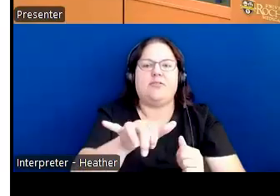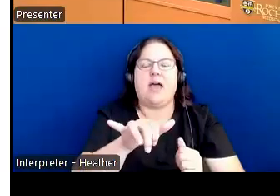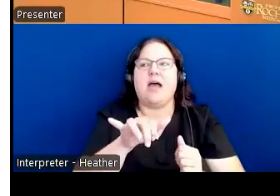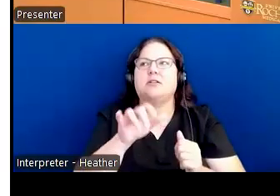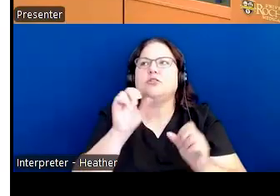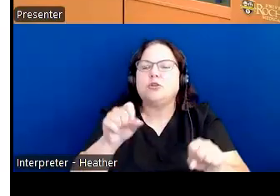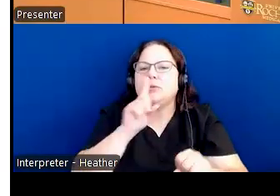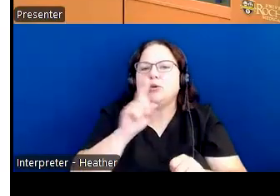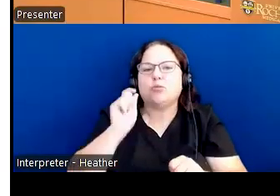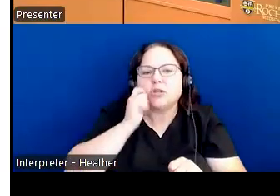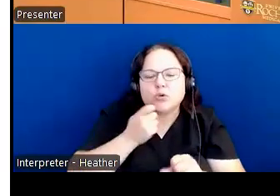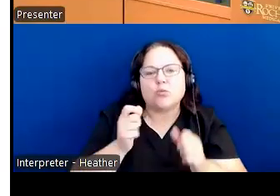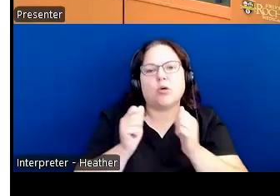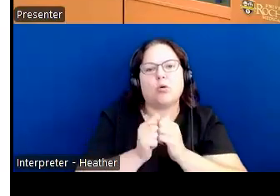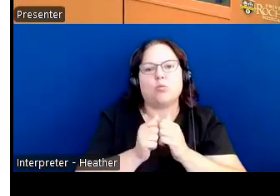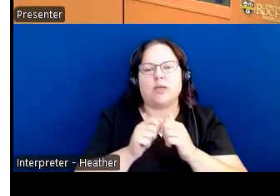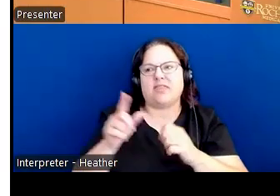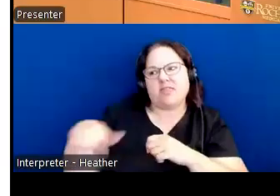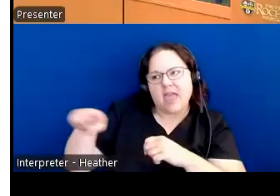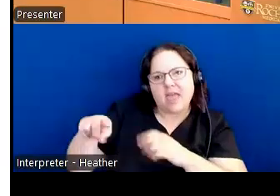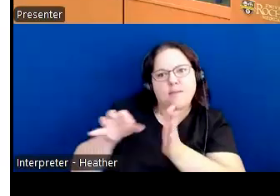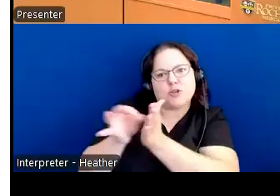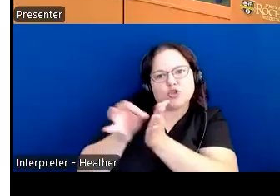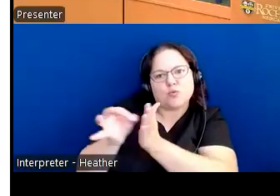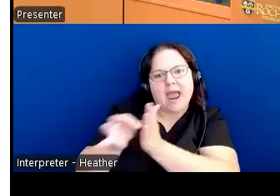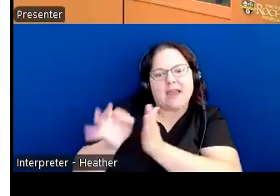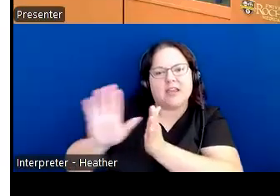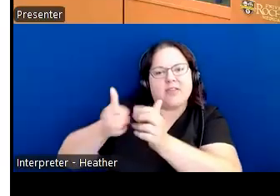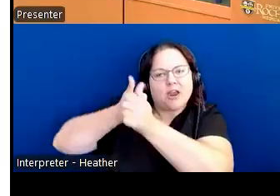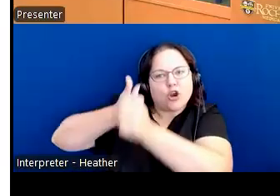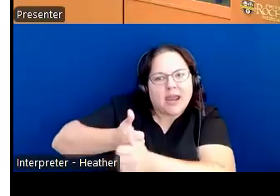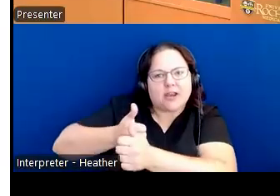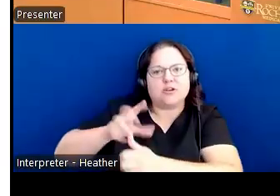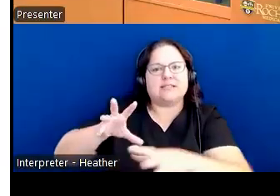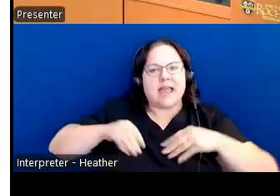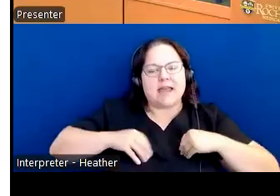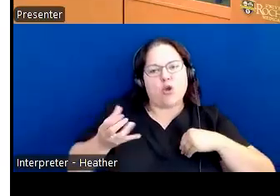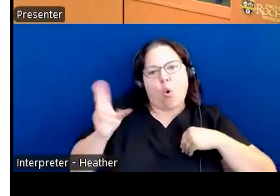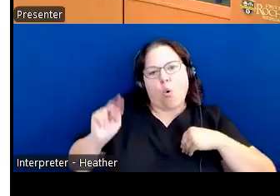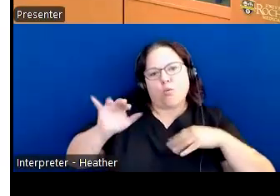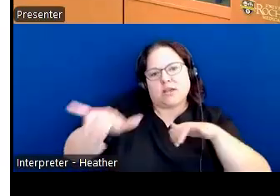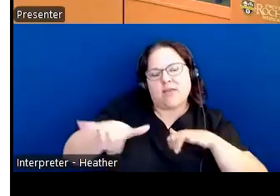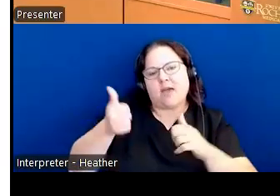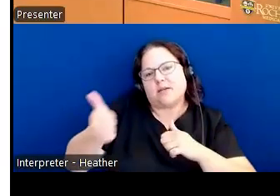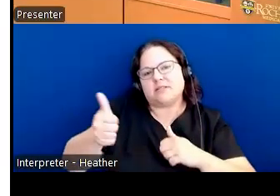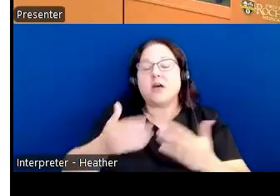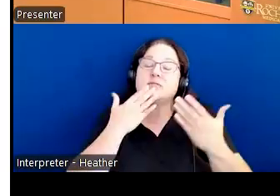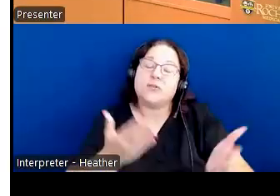rich platform. So thinking about them tracking their adherence and taking ownership of that. So thank you. That was